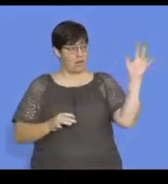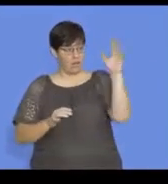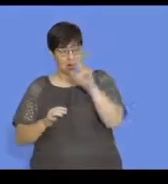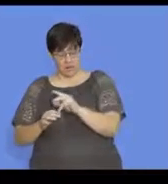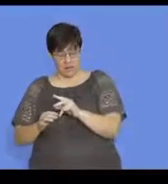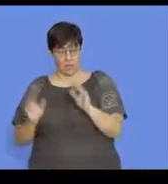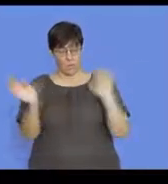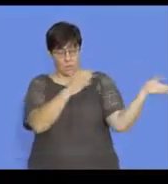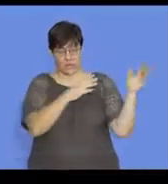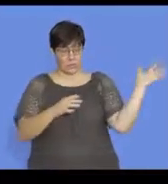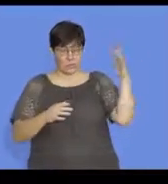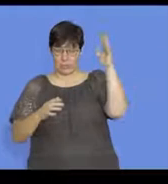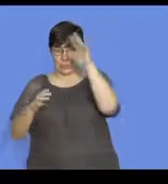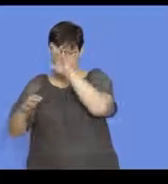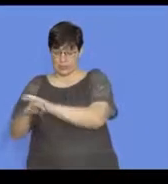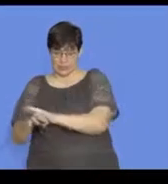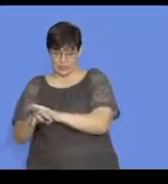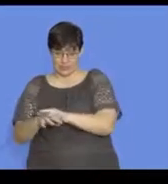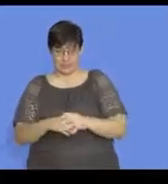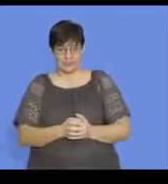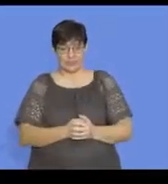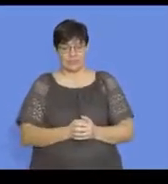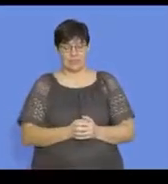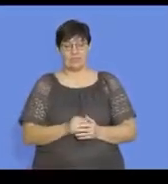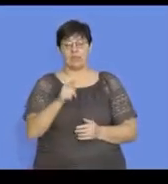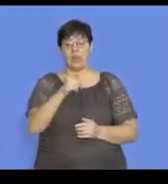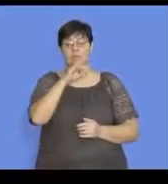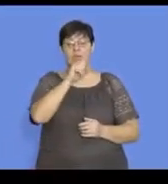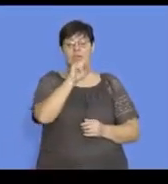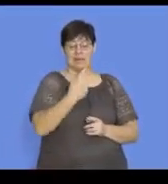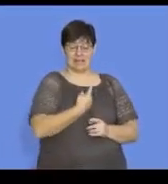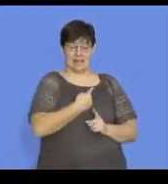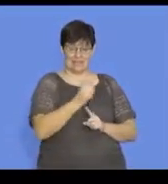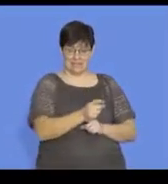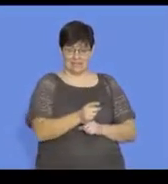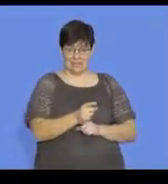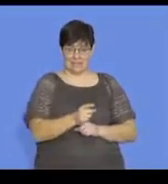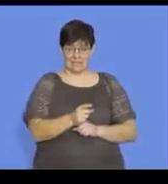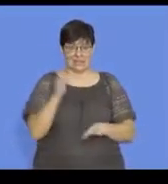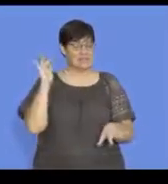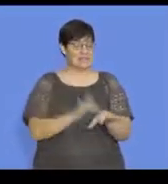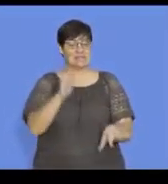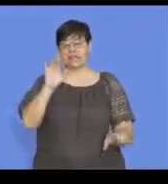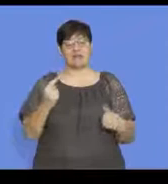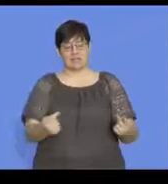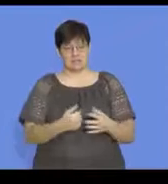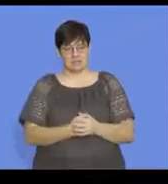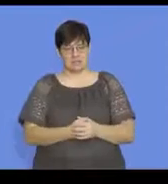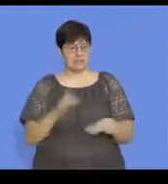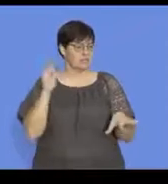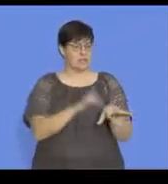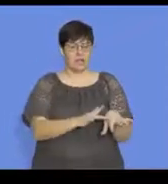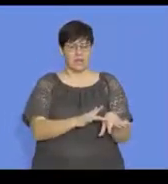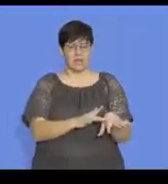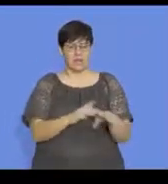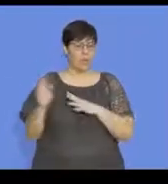it. Guys, the pollen itself, it can't be sticky. Right, because if it sticks, then it's not, the wind's not going